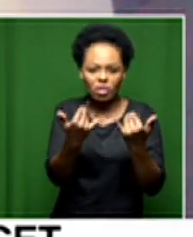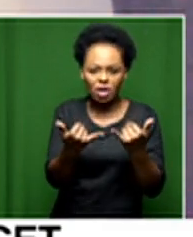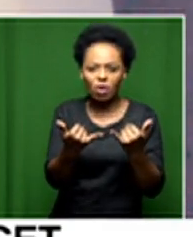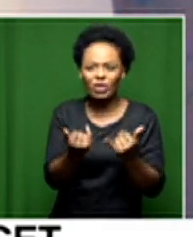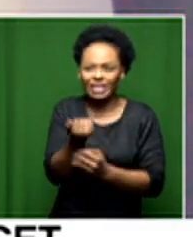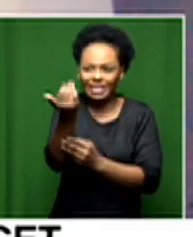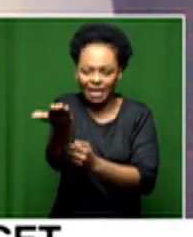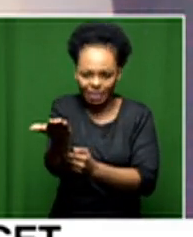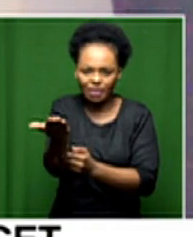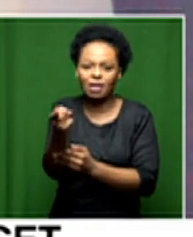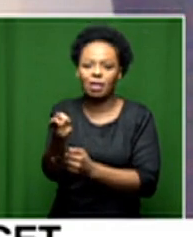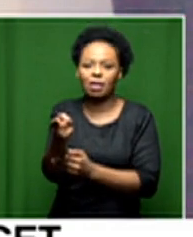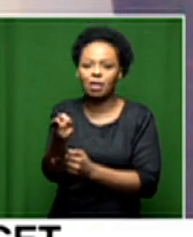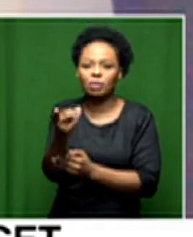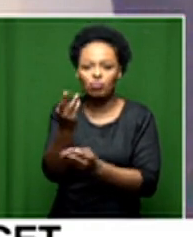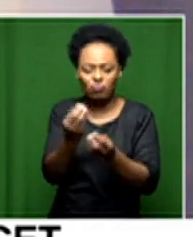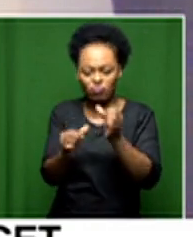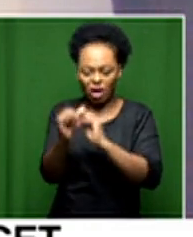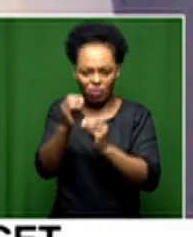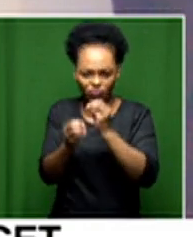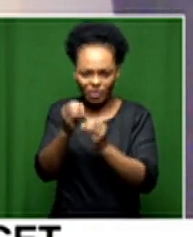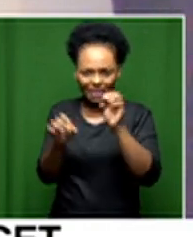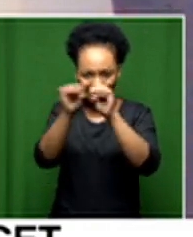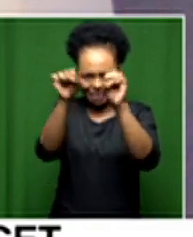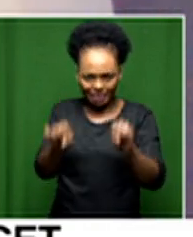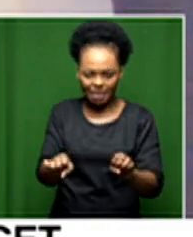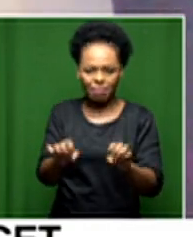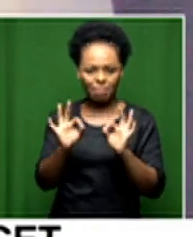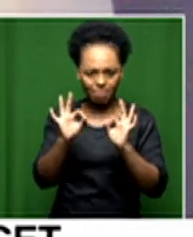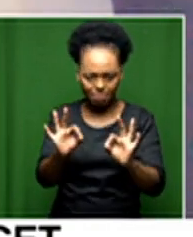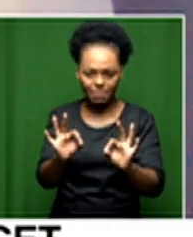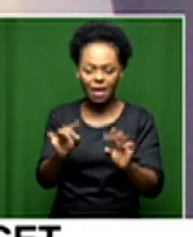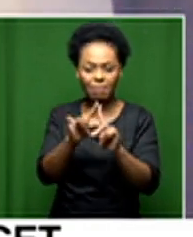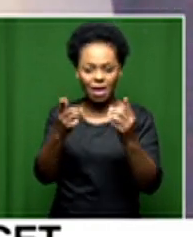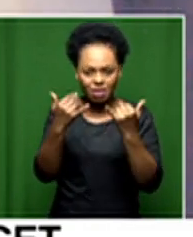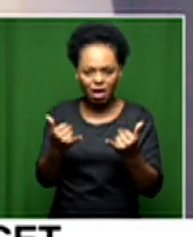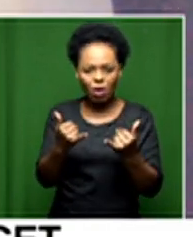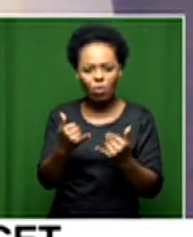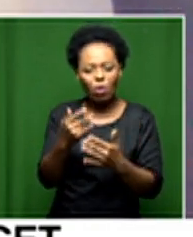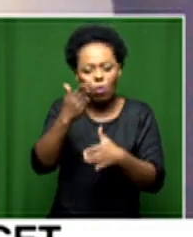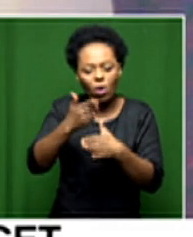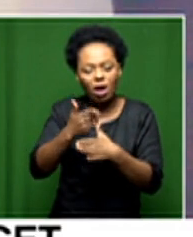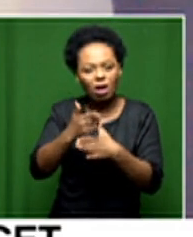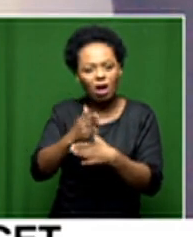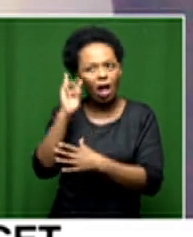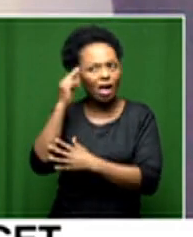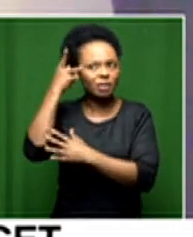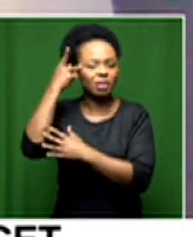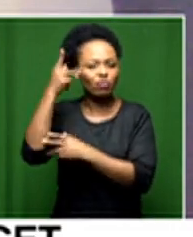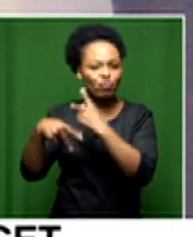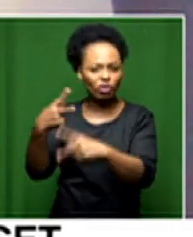as required to replace a system. In the interim, we are working on alternative procedures that will make